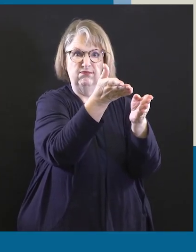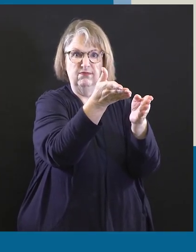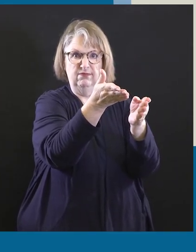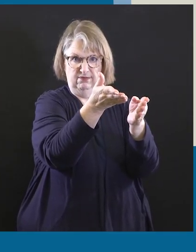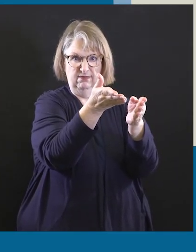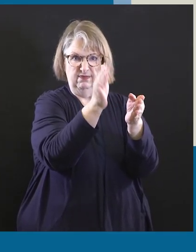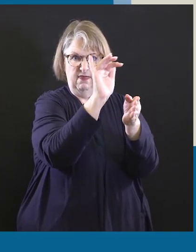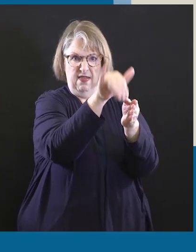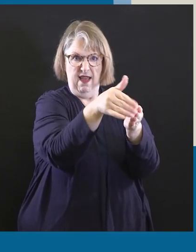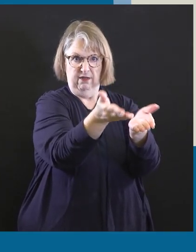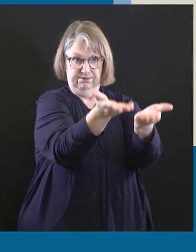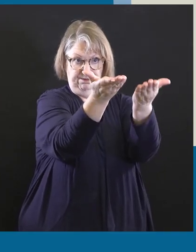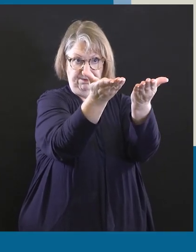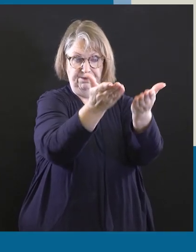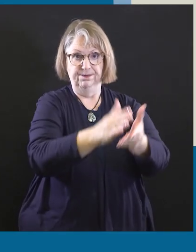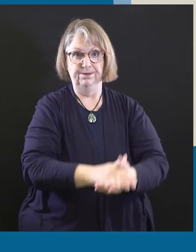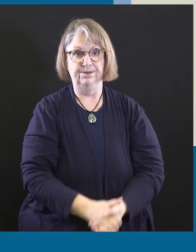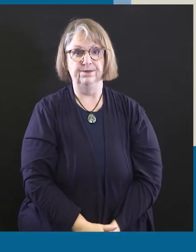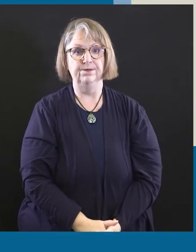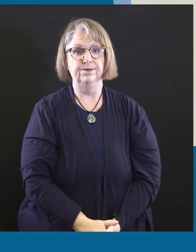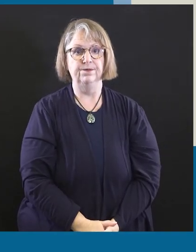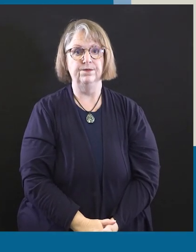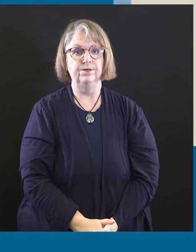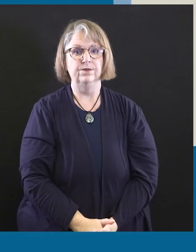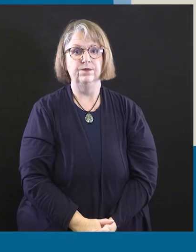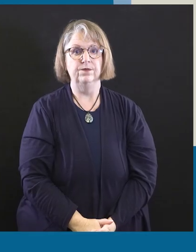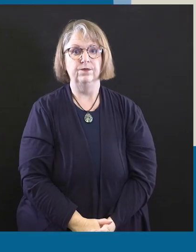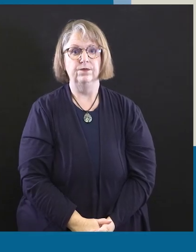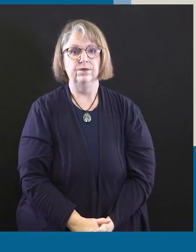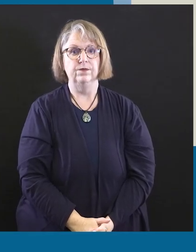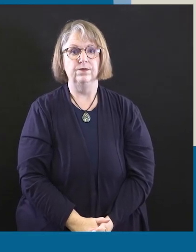the information for the mailing address.